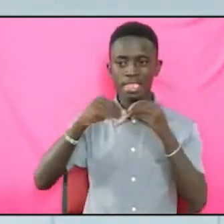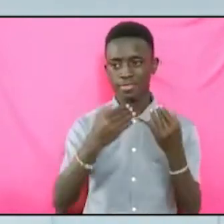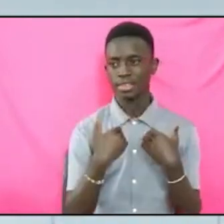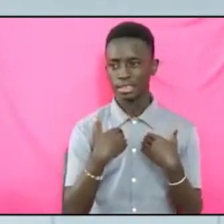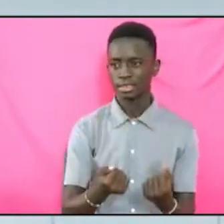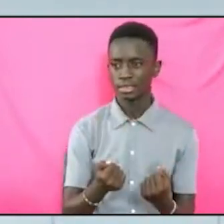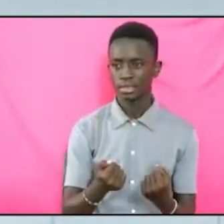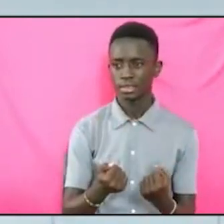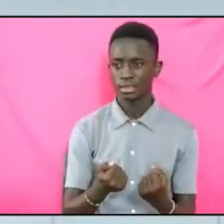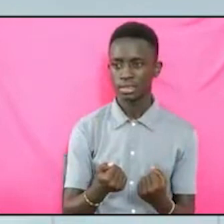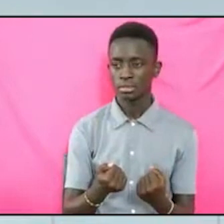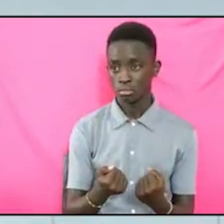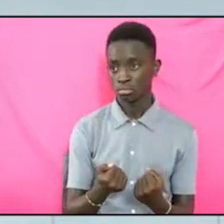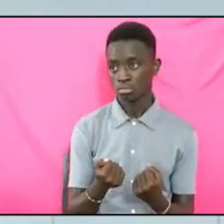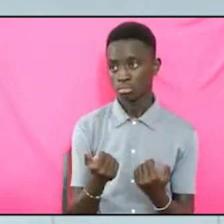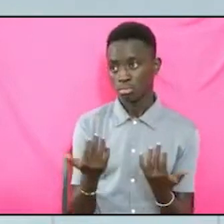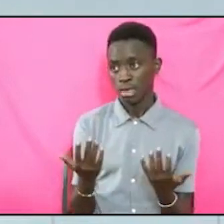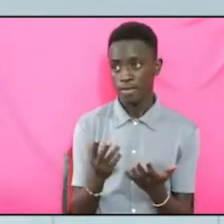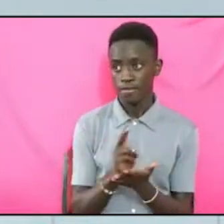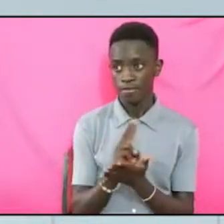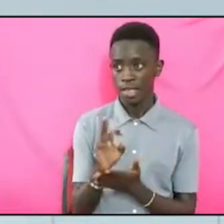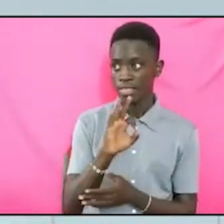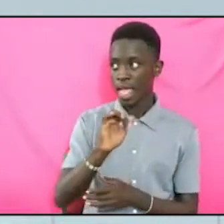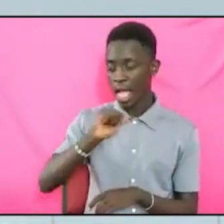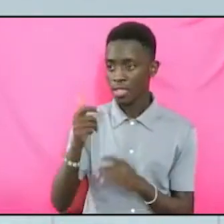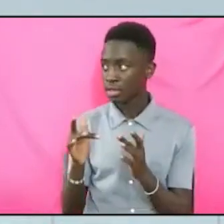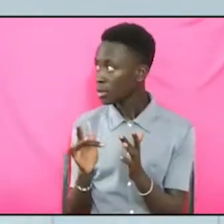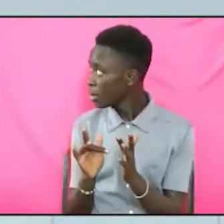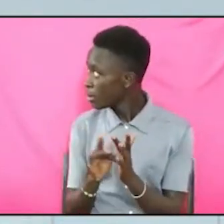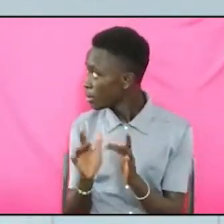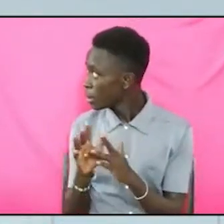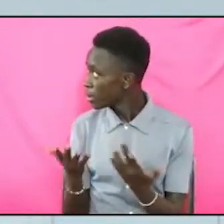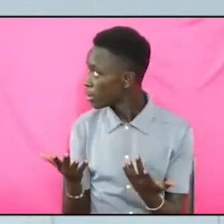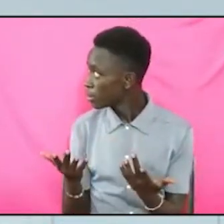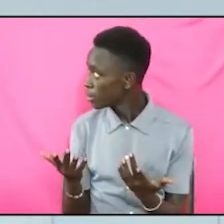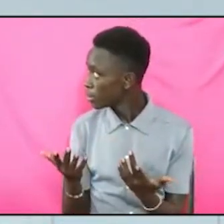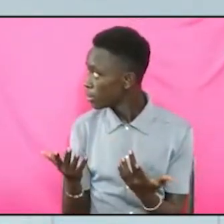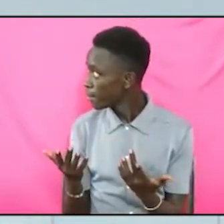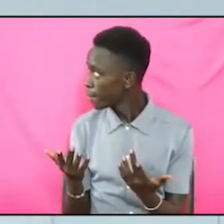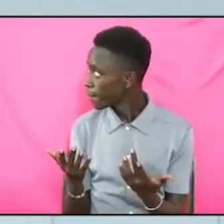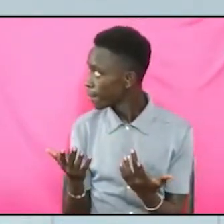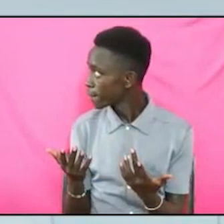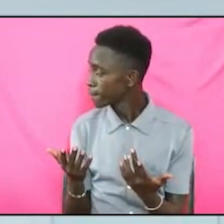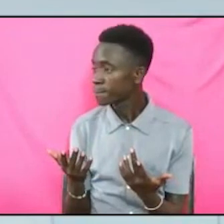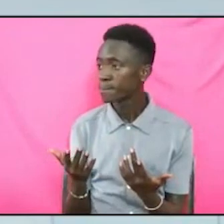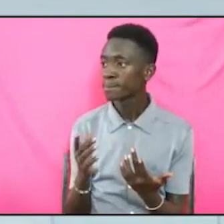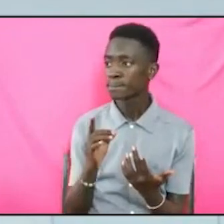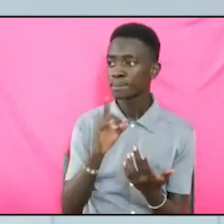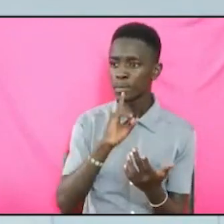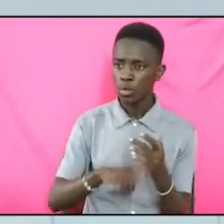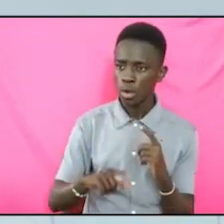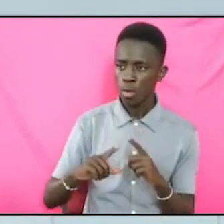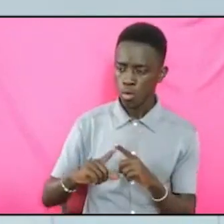Amplified Version, verse 3, says, yes. She said to her